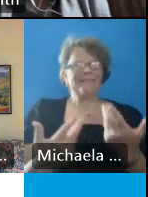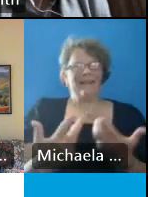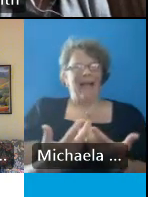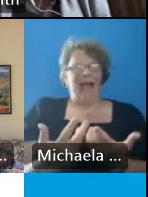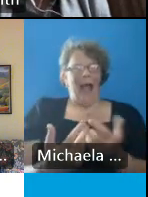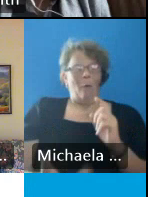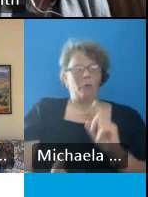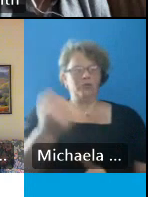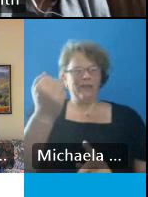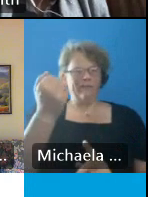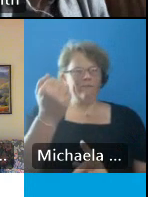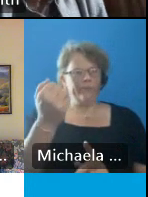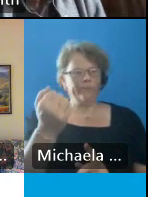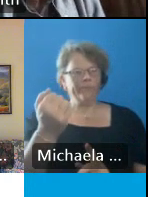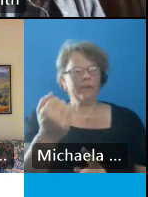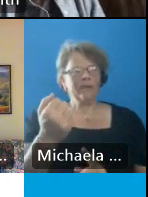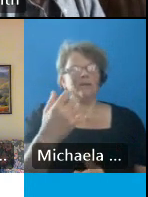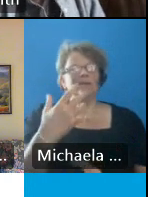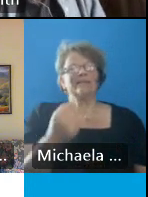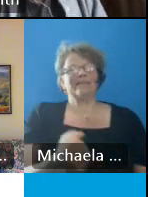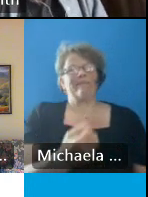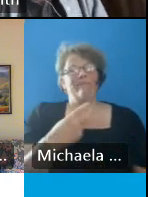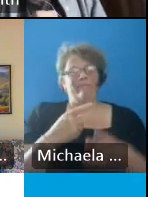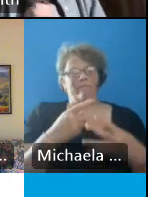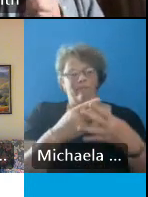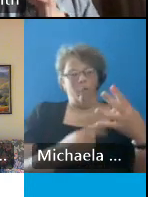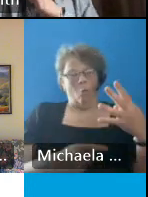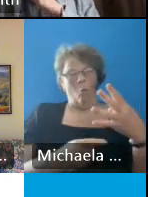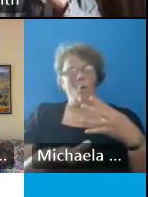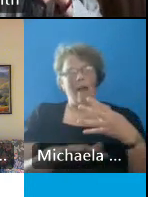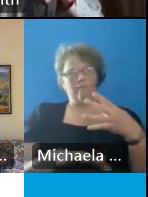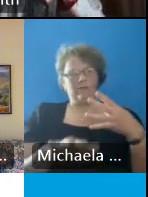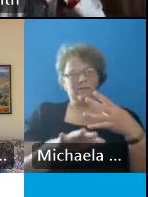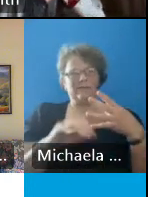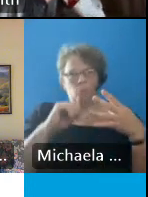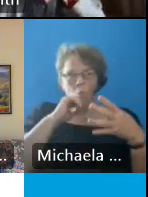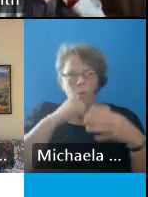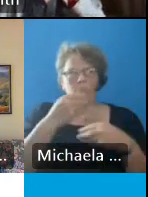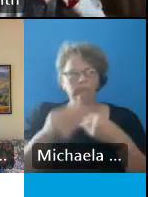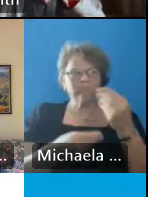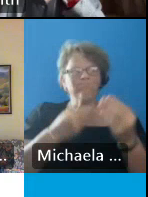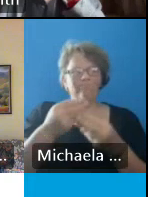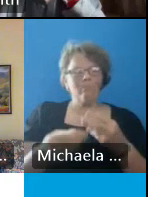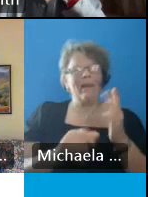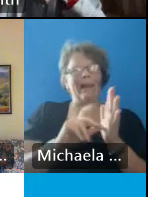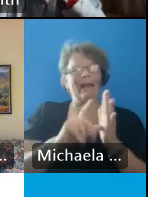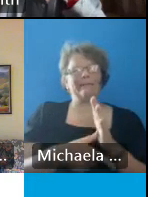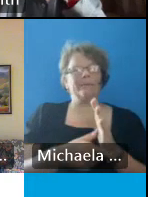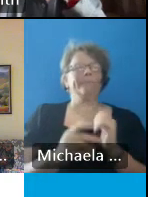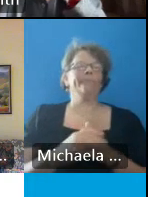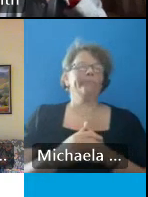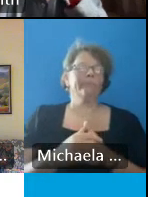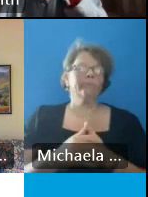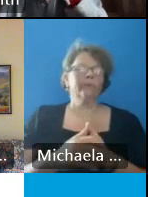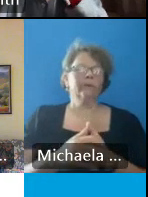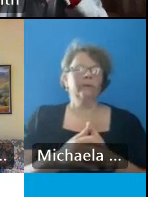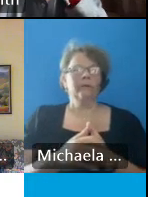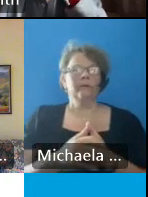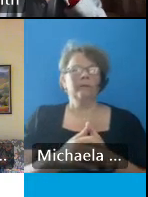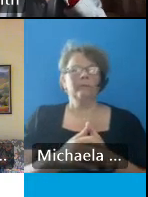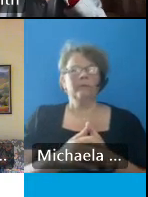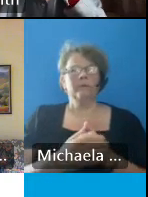effectively set it out across 4 key areas, and we'll get into more detail, I'm sure, on this later. But something very much about